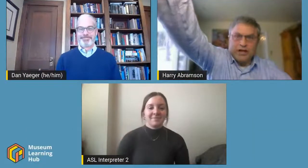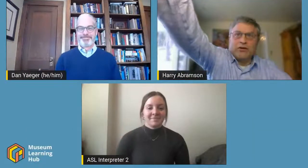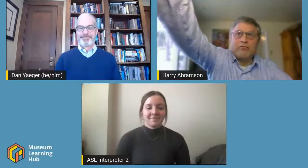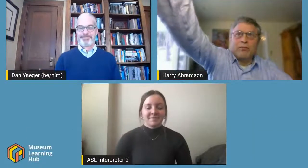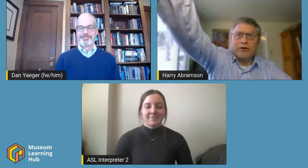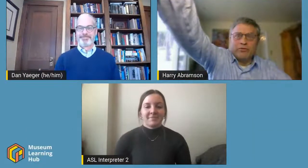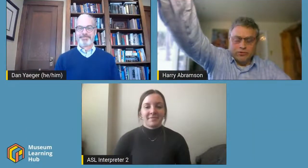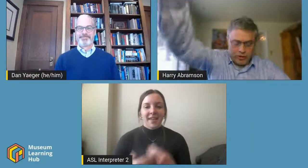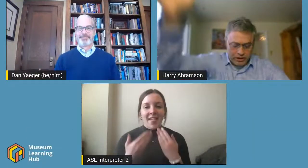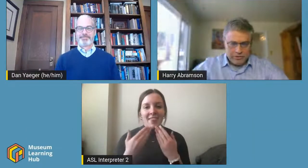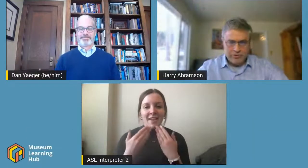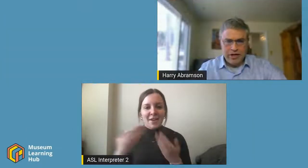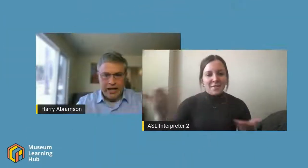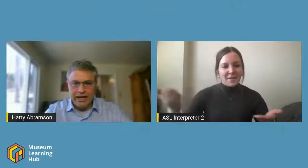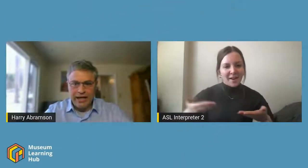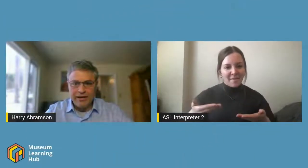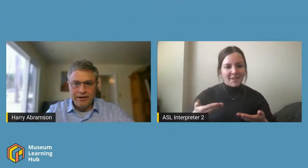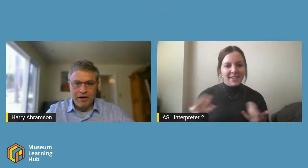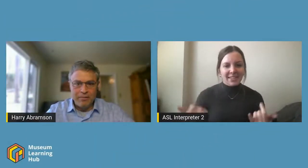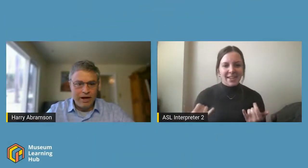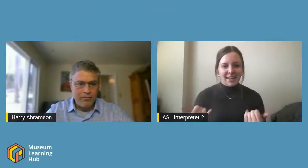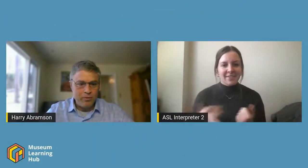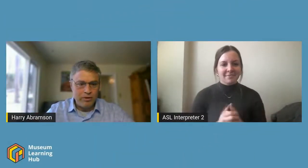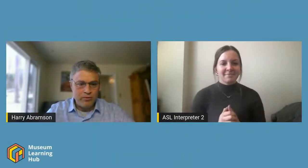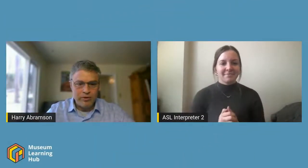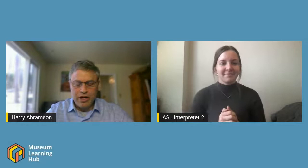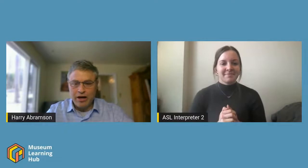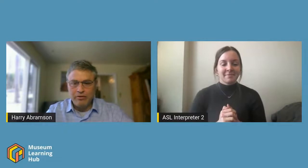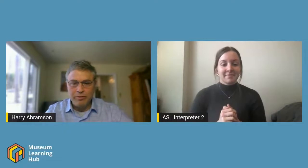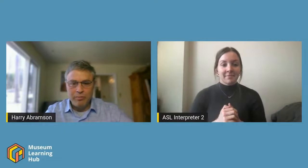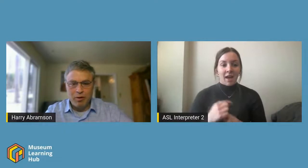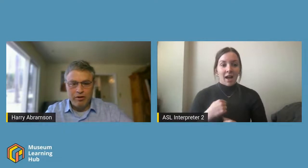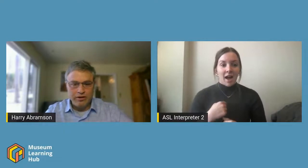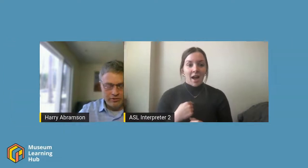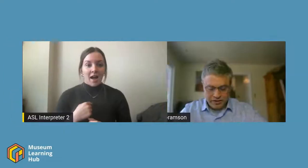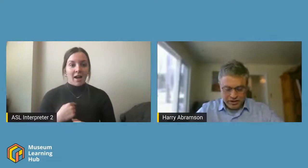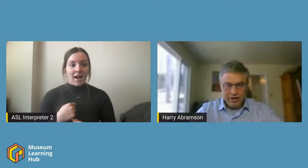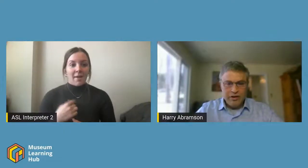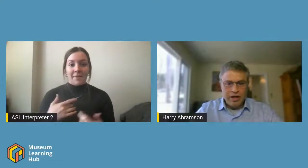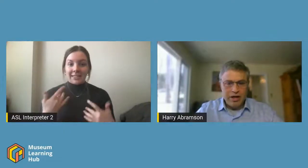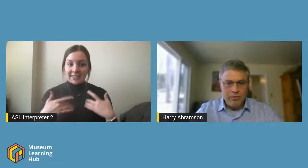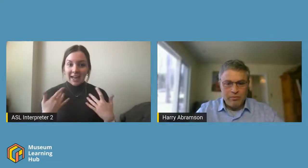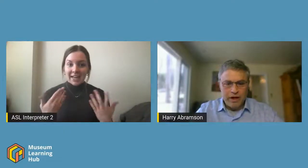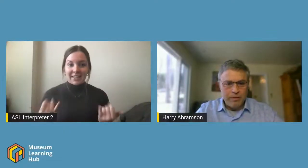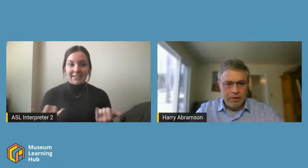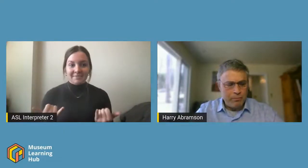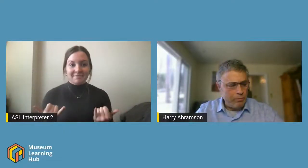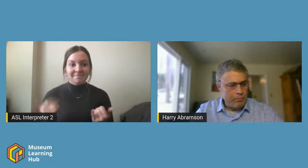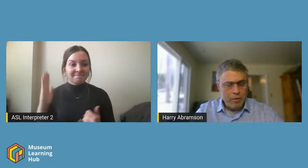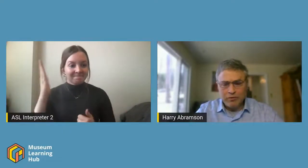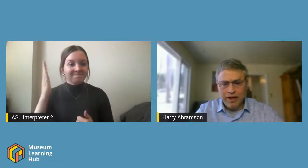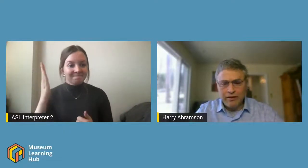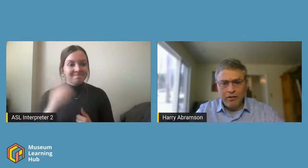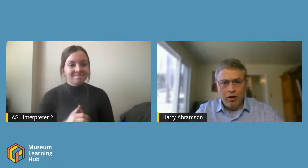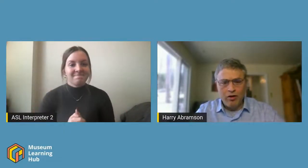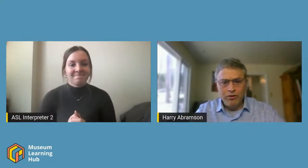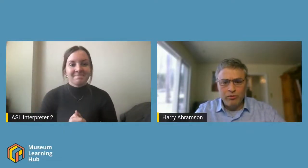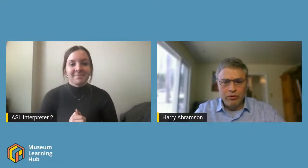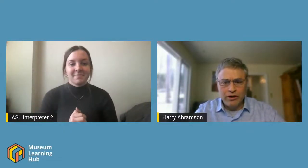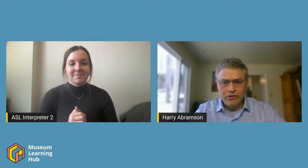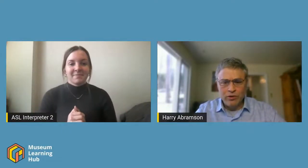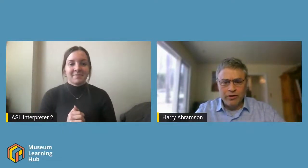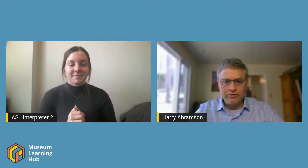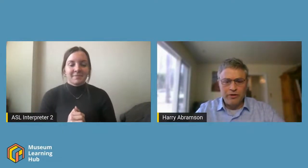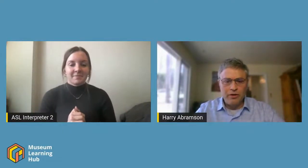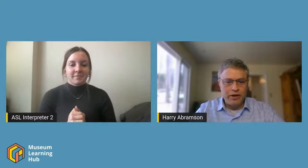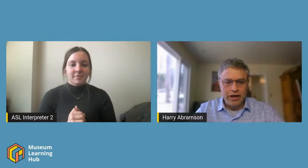And thank you, everybody, for joining us today. And I'm really thrilled and honored to be a part of this. Most likely, all of you